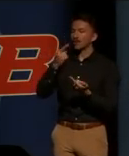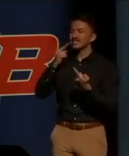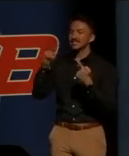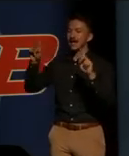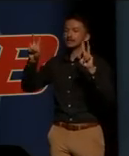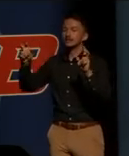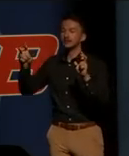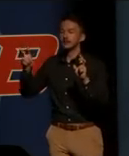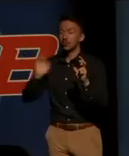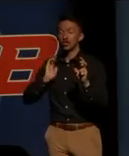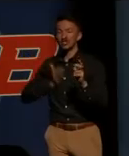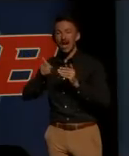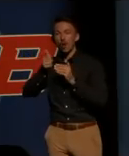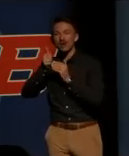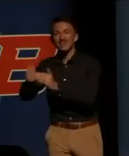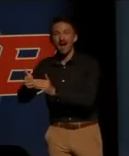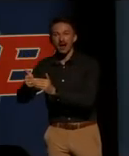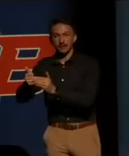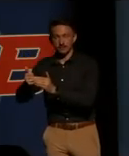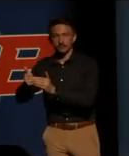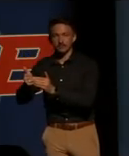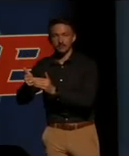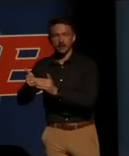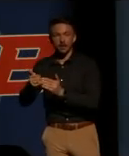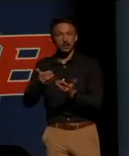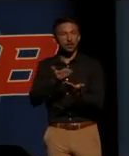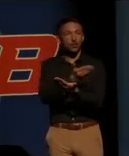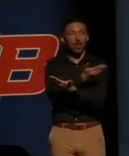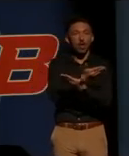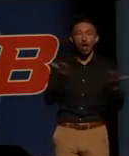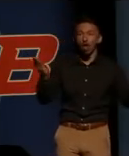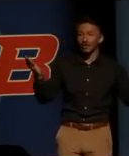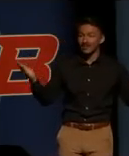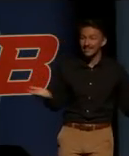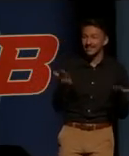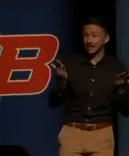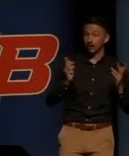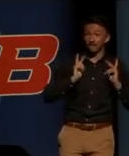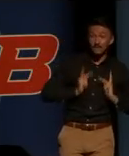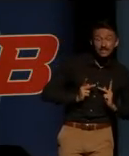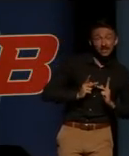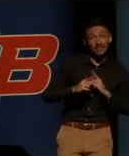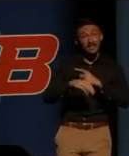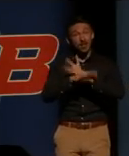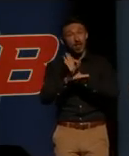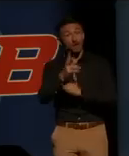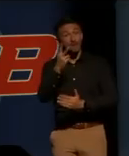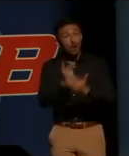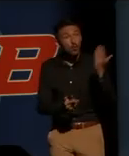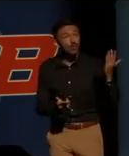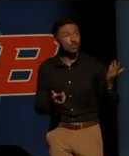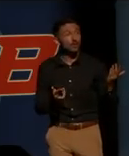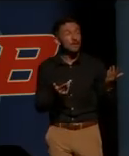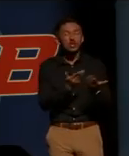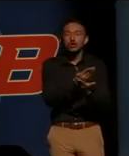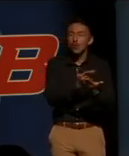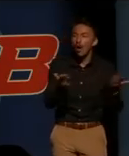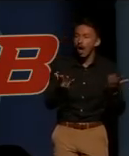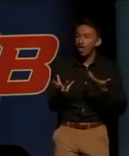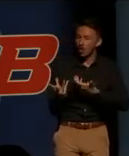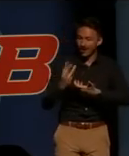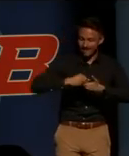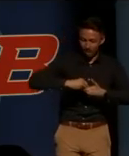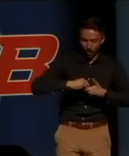efforts. You are here, all of you, whether you're here physically or online, in these programs